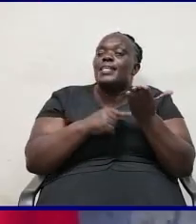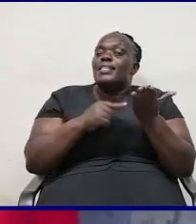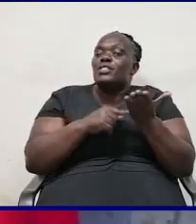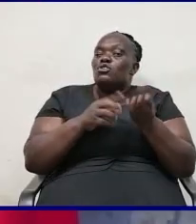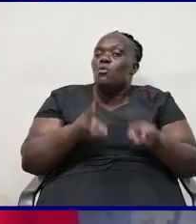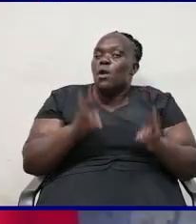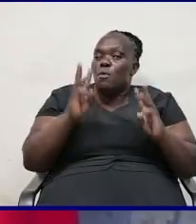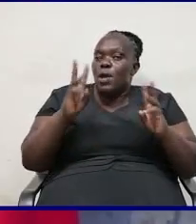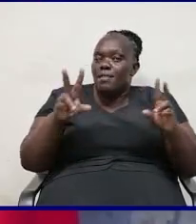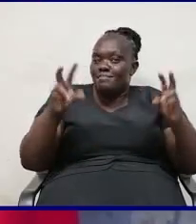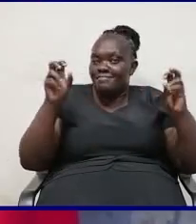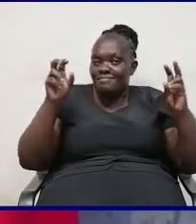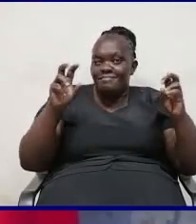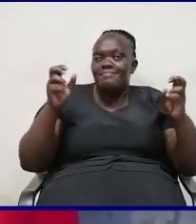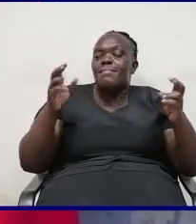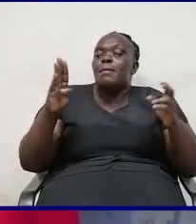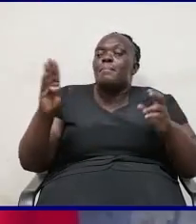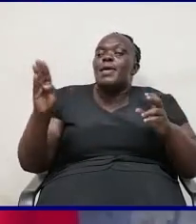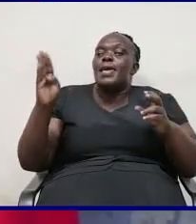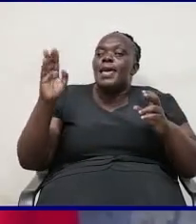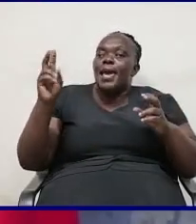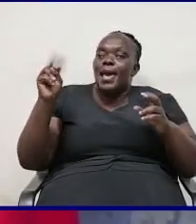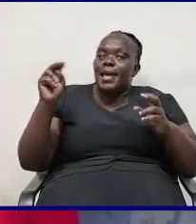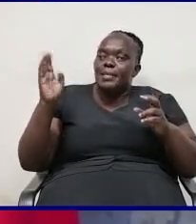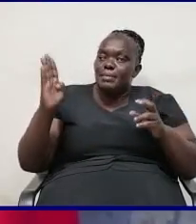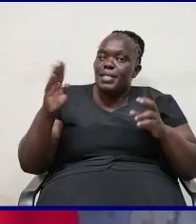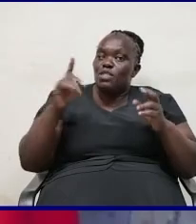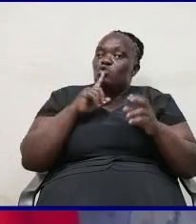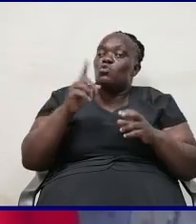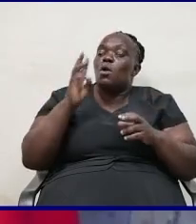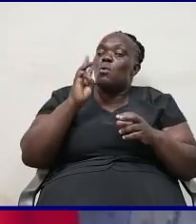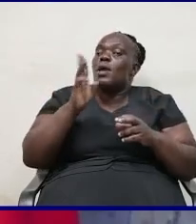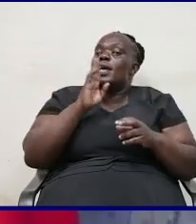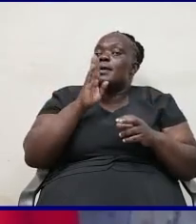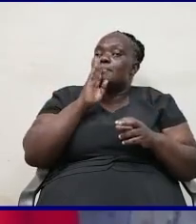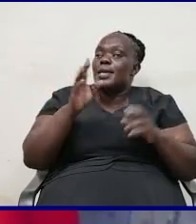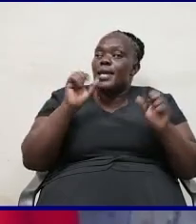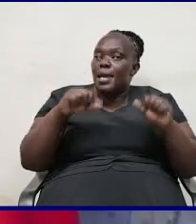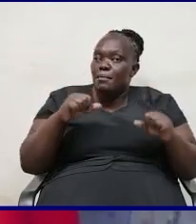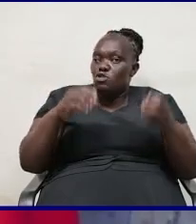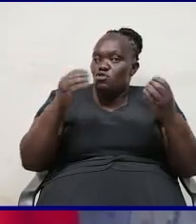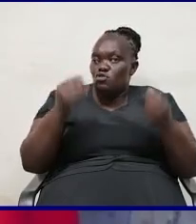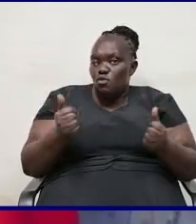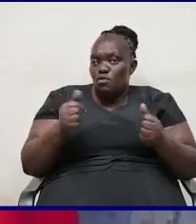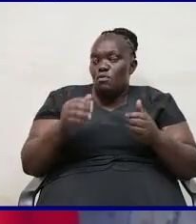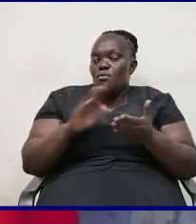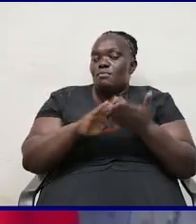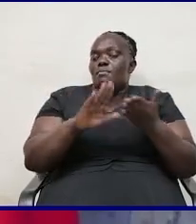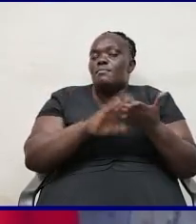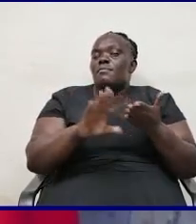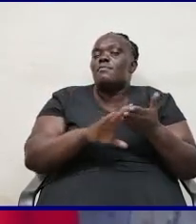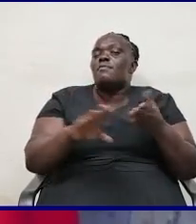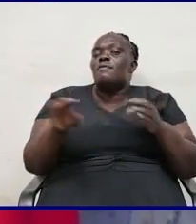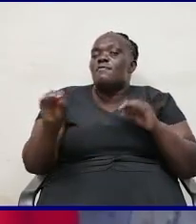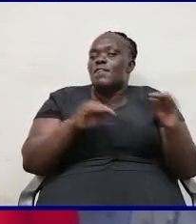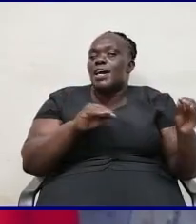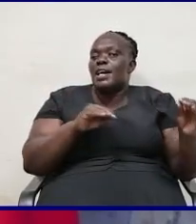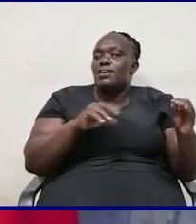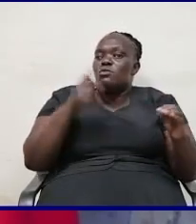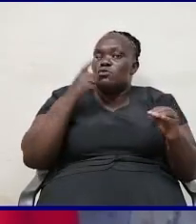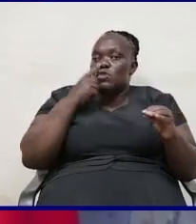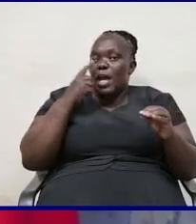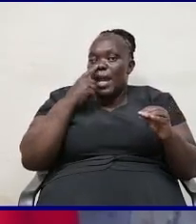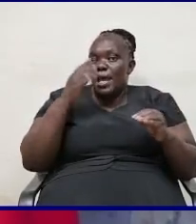will capture every existing Airbnb, and I'm sure we'll be able to deal with them. Let me move very quickly. Bernard